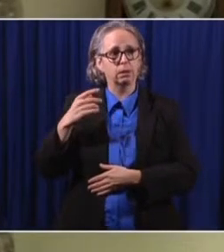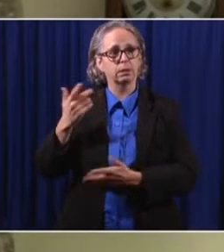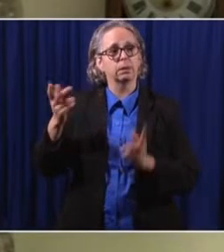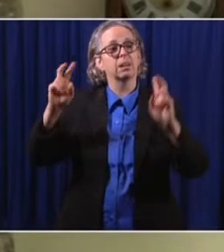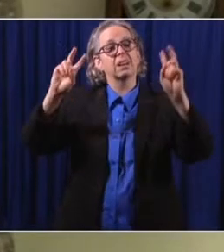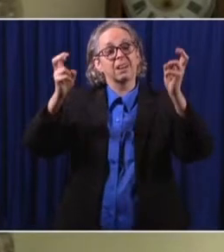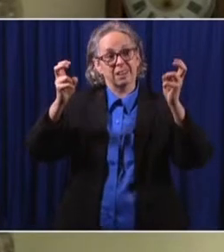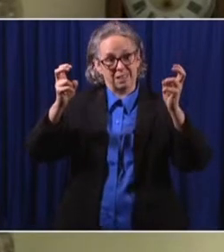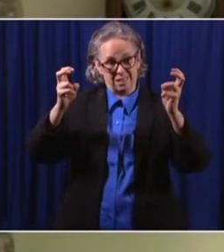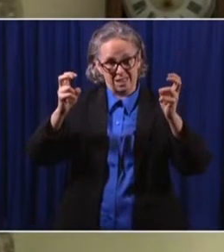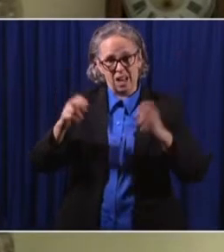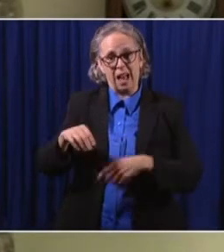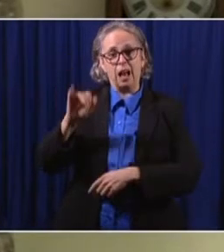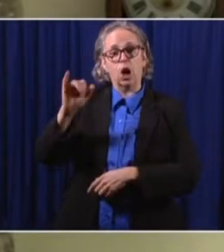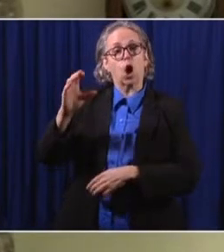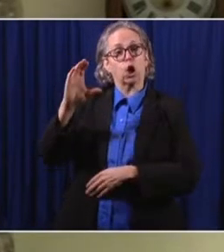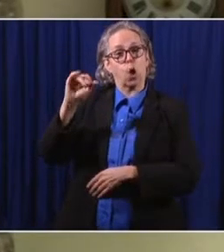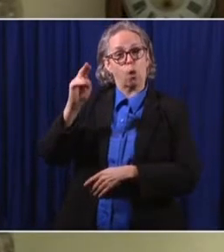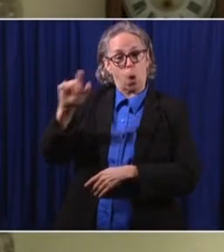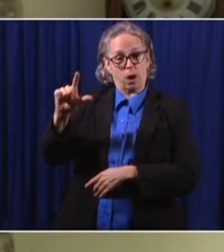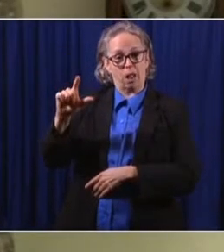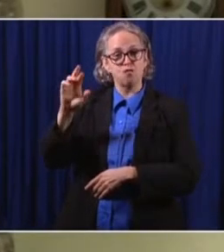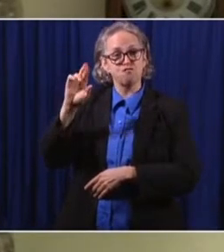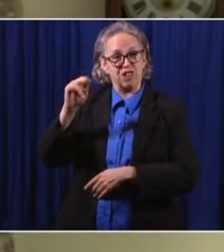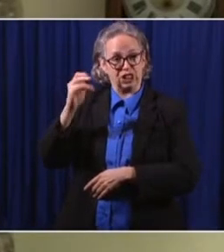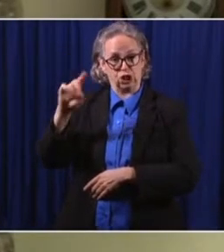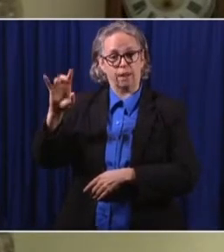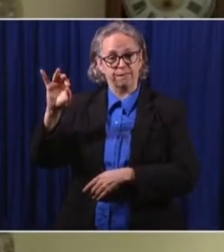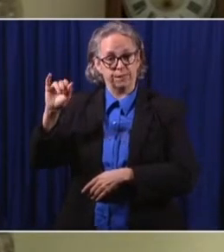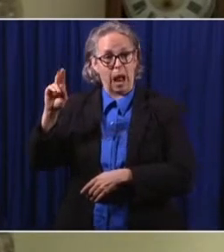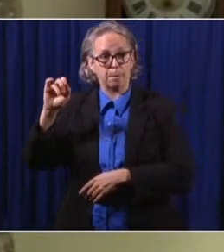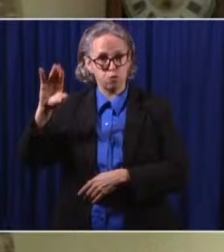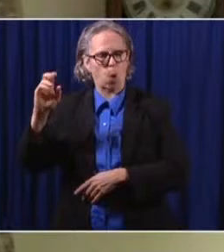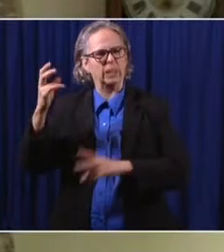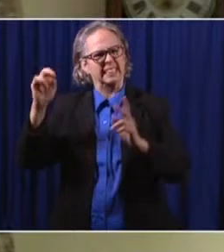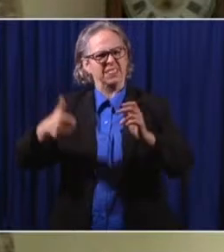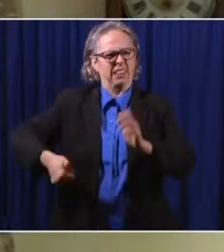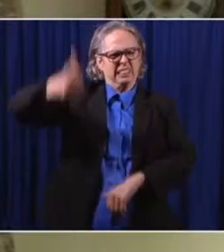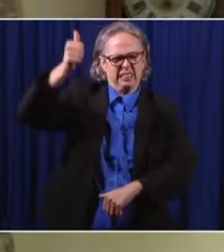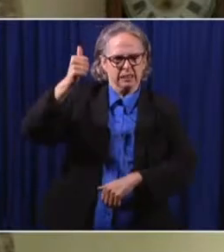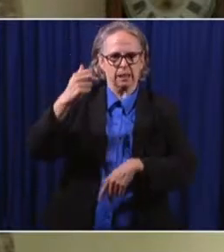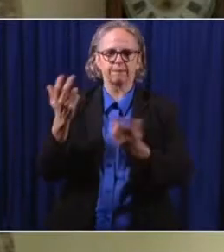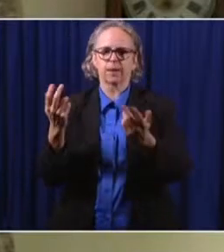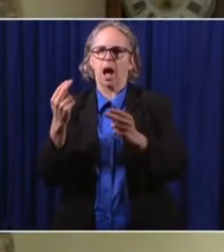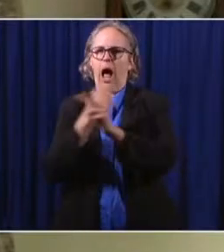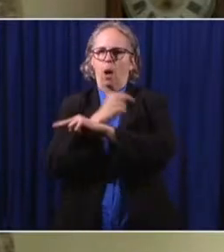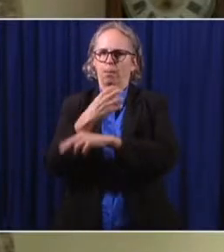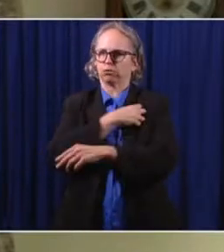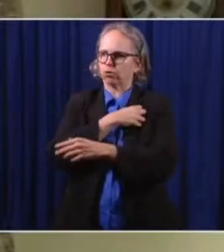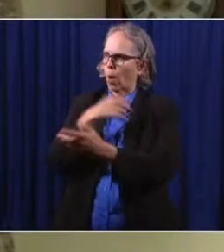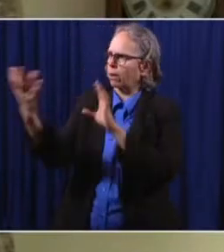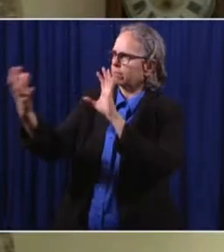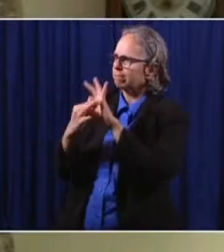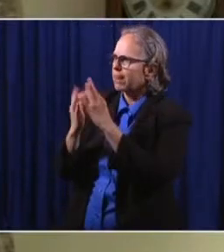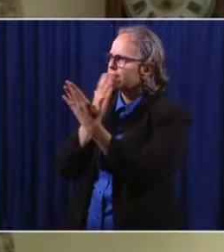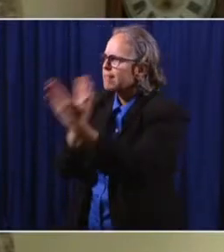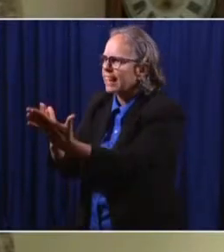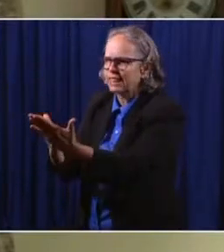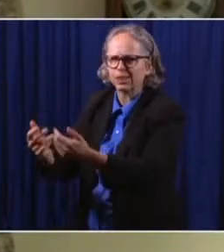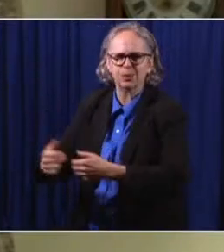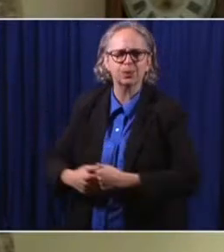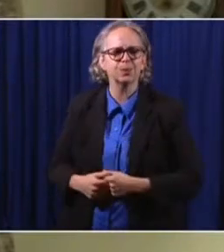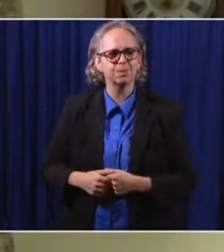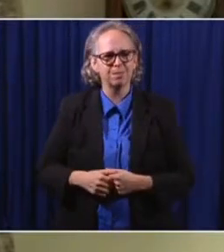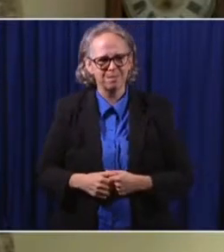Ohio State Highway Patrol. Colonel, thank you very much for joining us. Good afternoon, Governor. Thank you for the opportunity to be